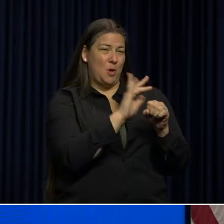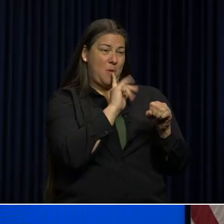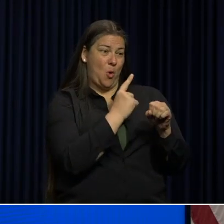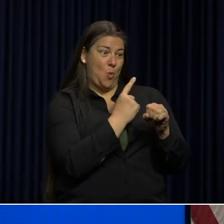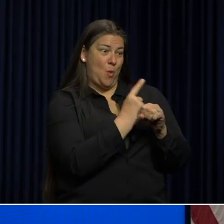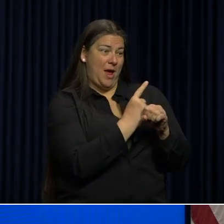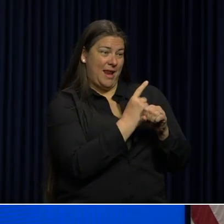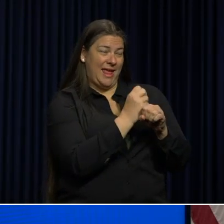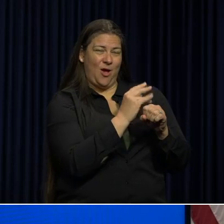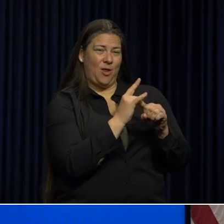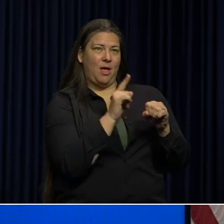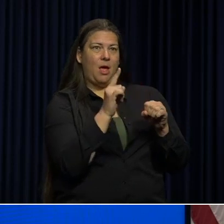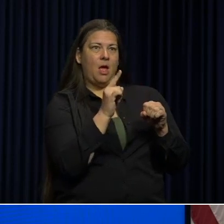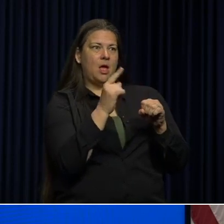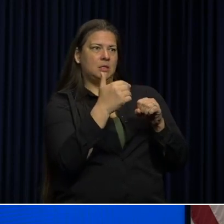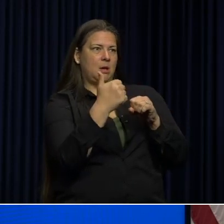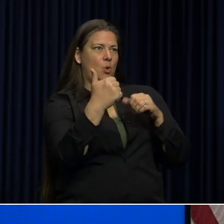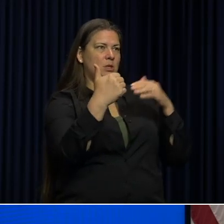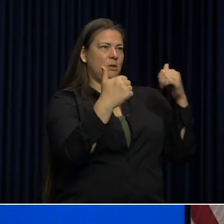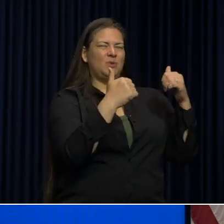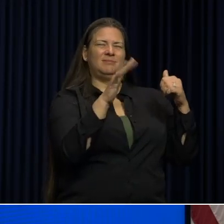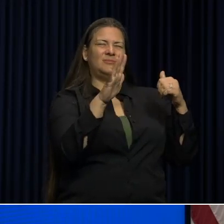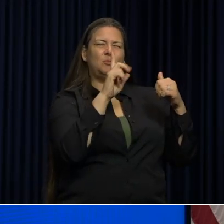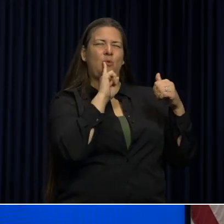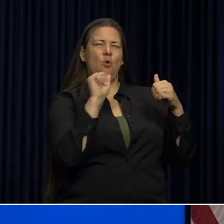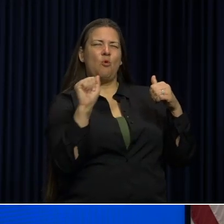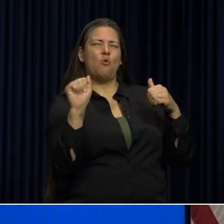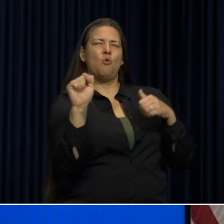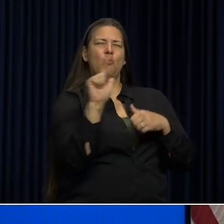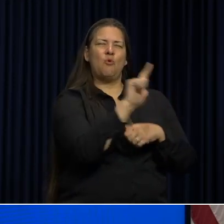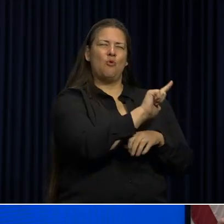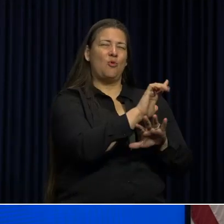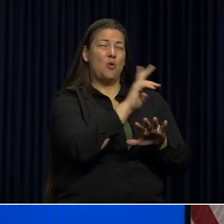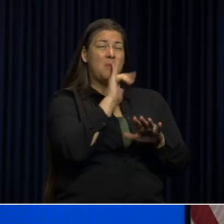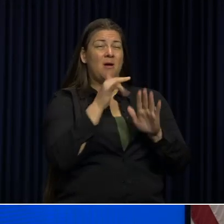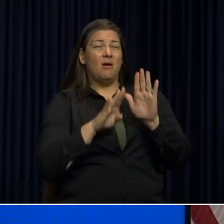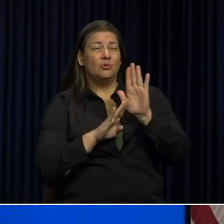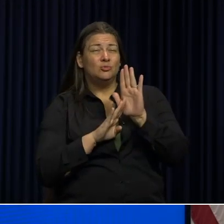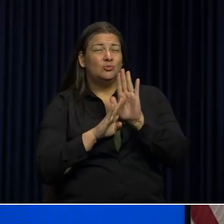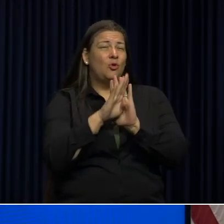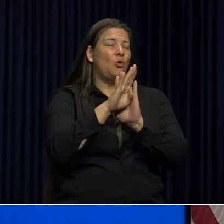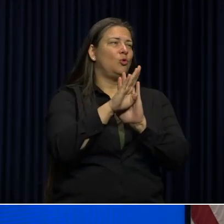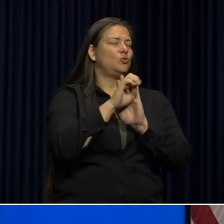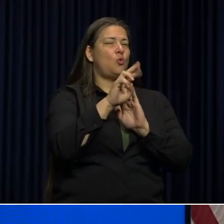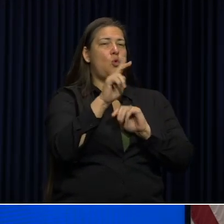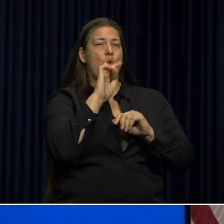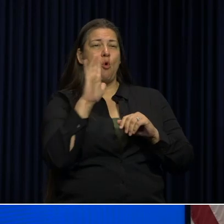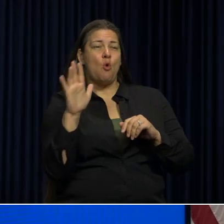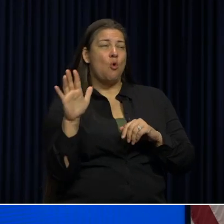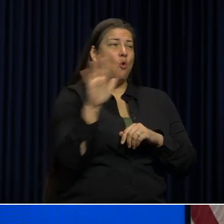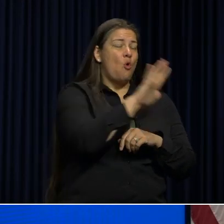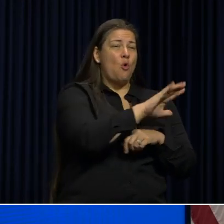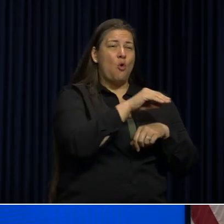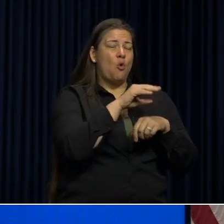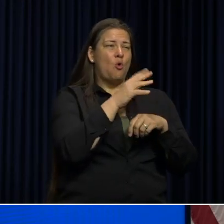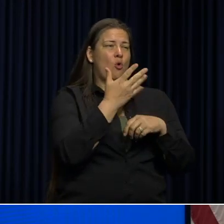surge or what the overall infection rate is or even on the reopening. Because, again, this is a virus that, one